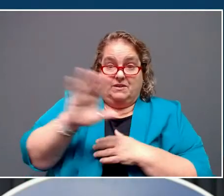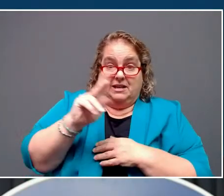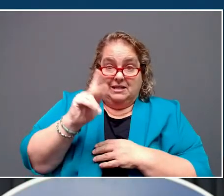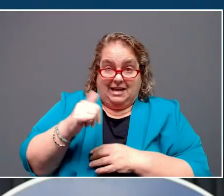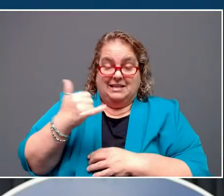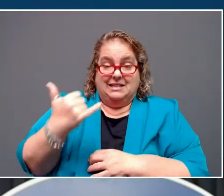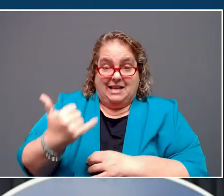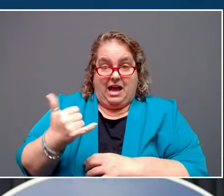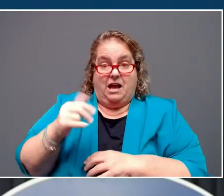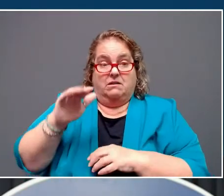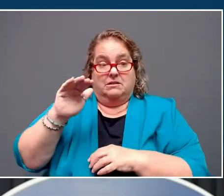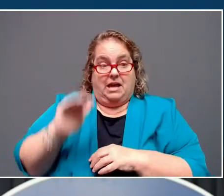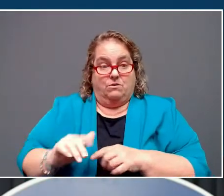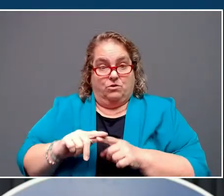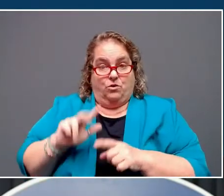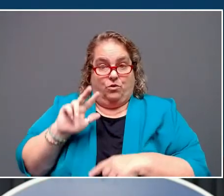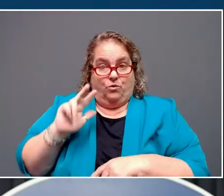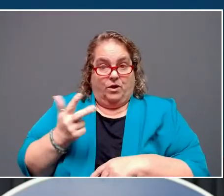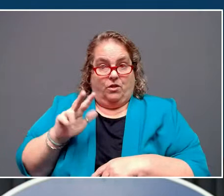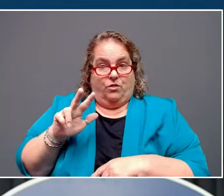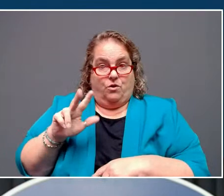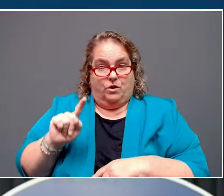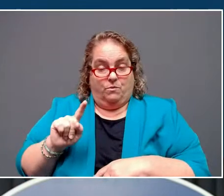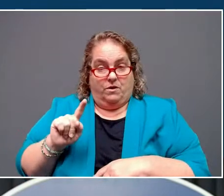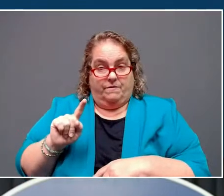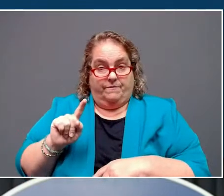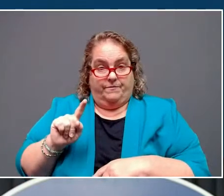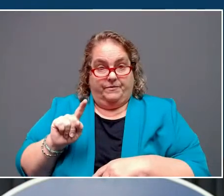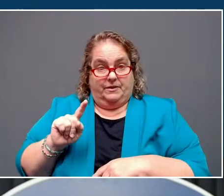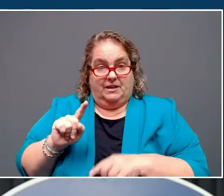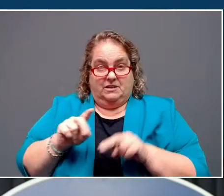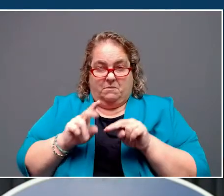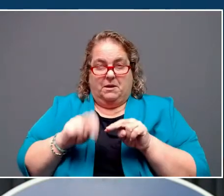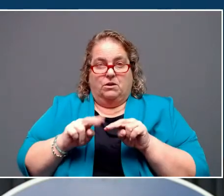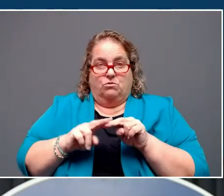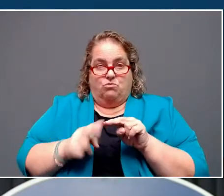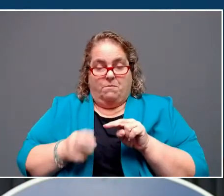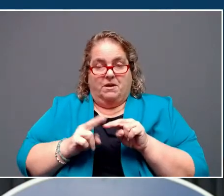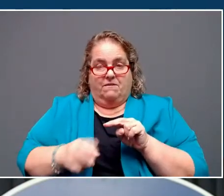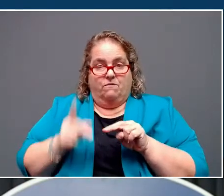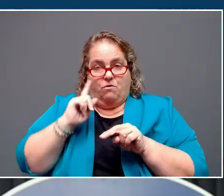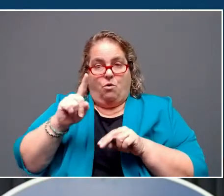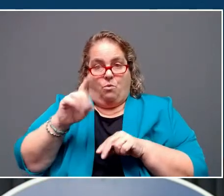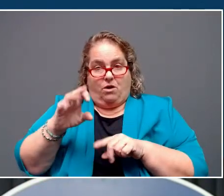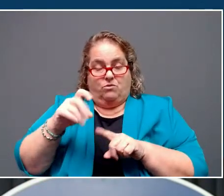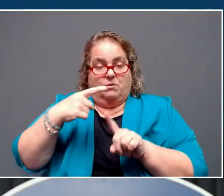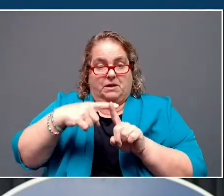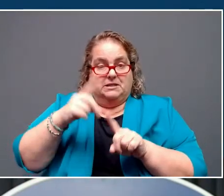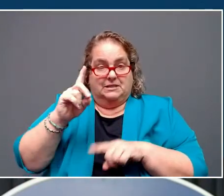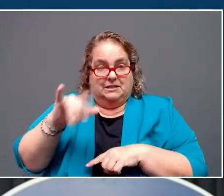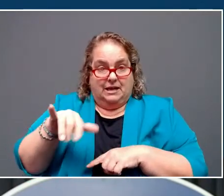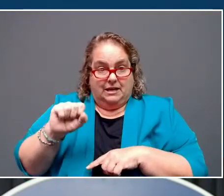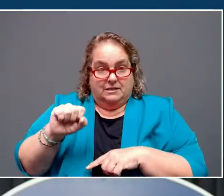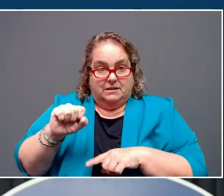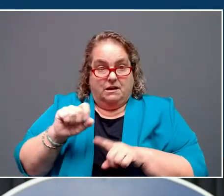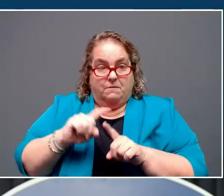to $3.31. I believe it's been dropping for about 100 plus days. But